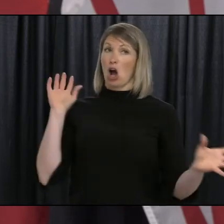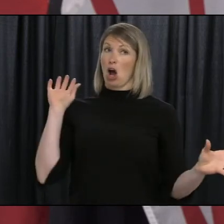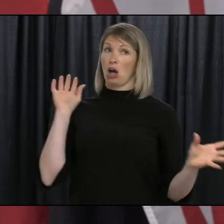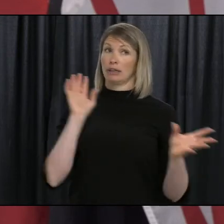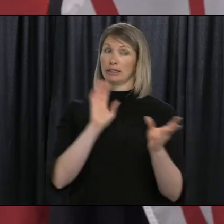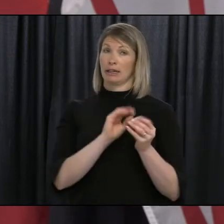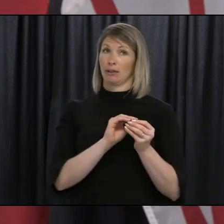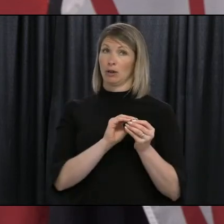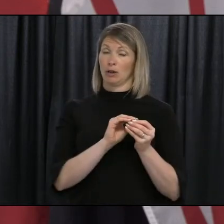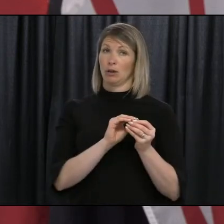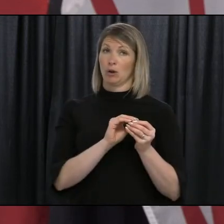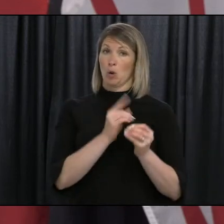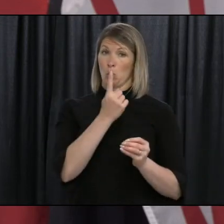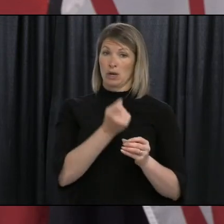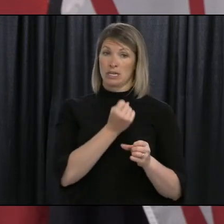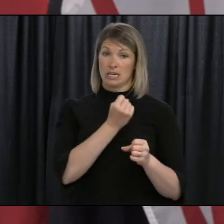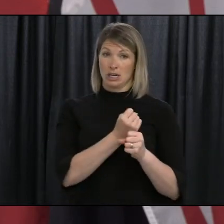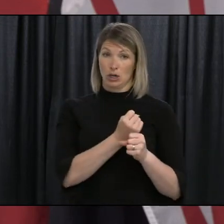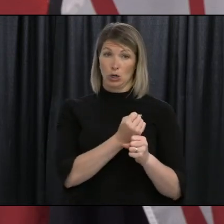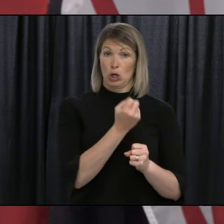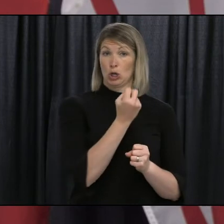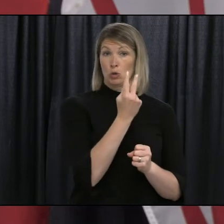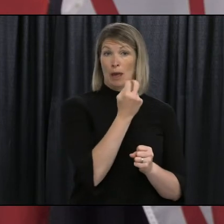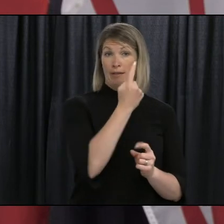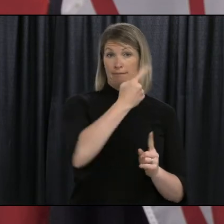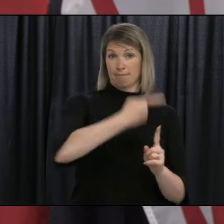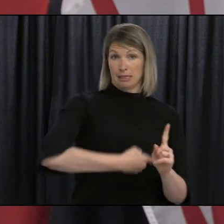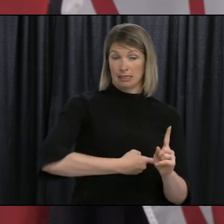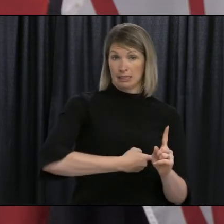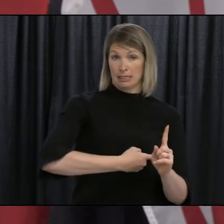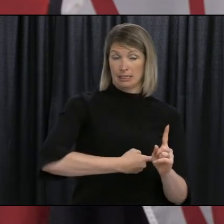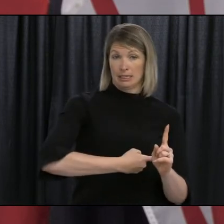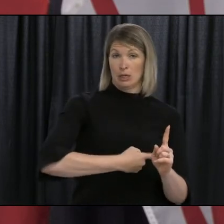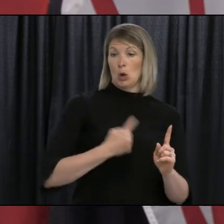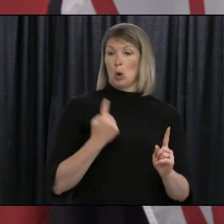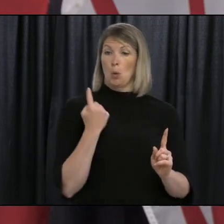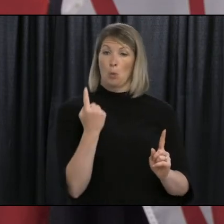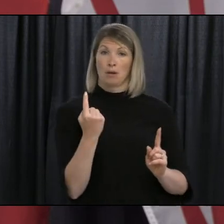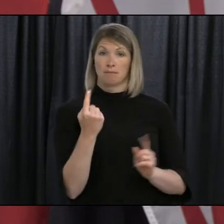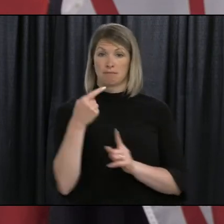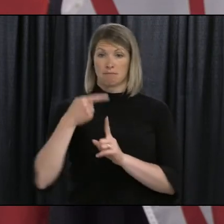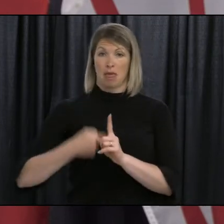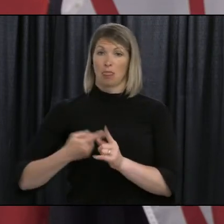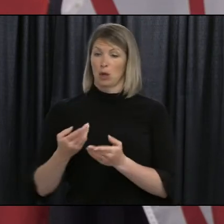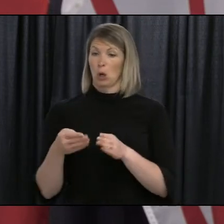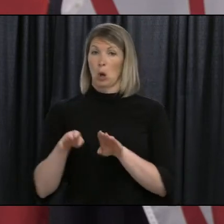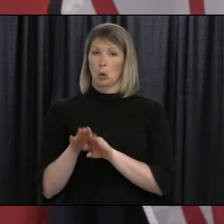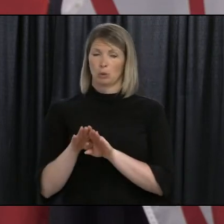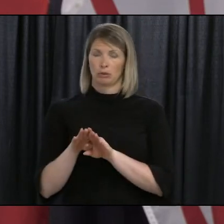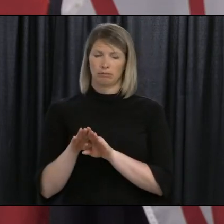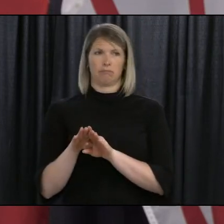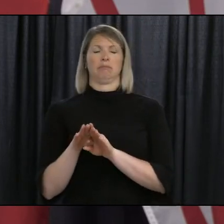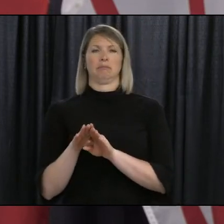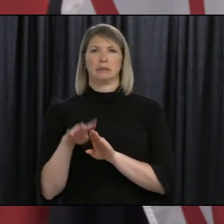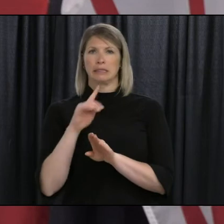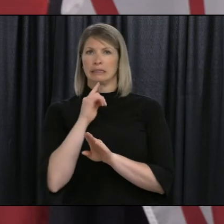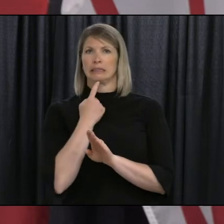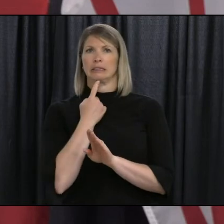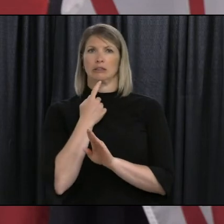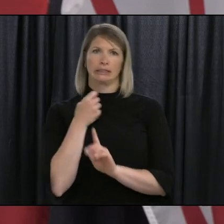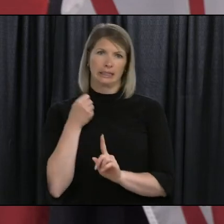12 in this province that had a significant economic impact, a